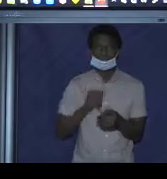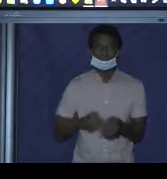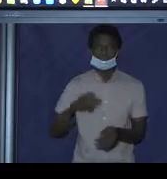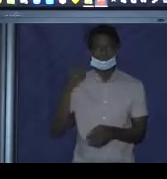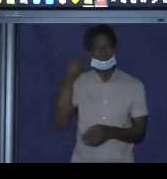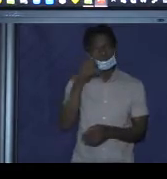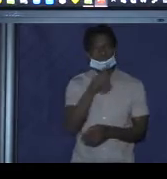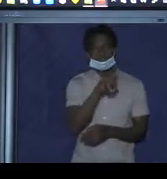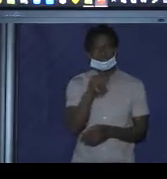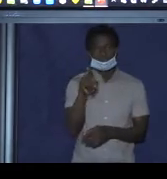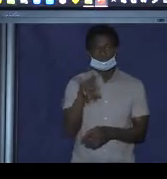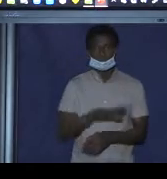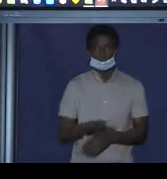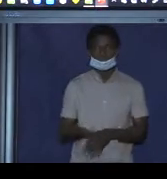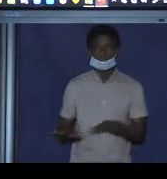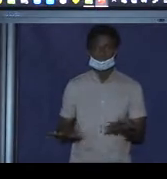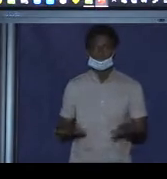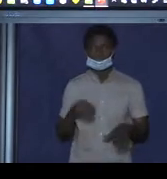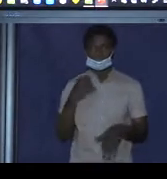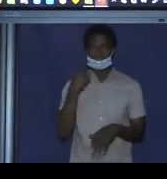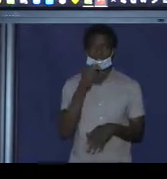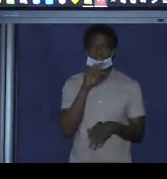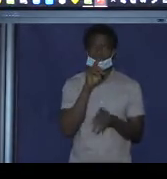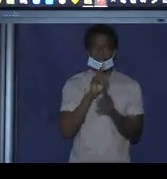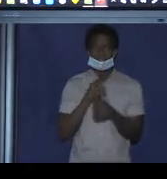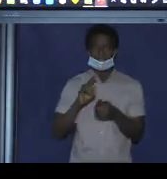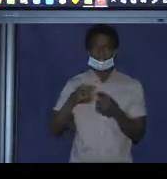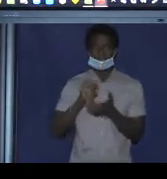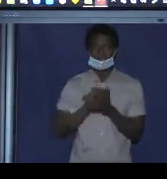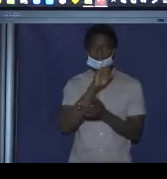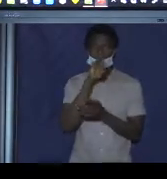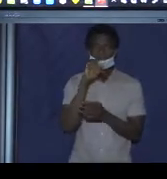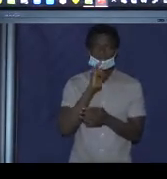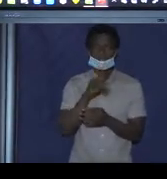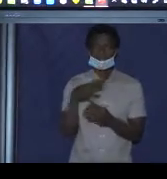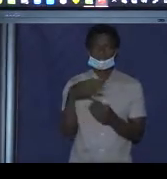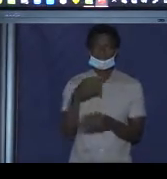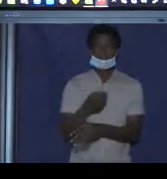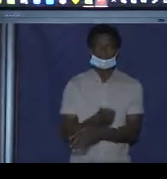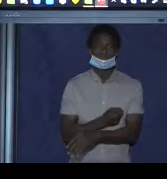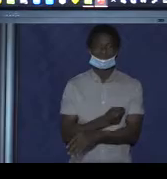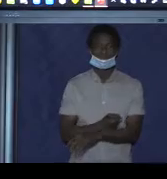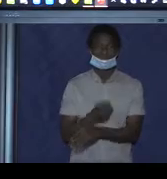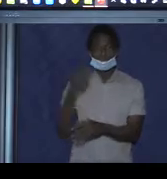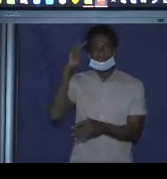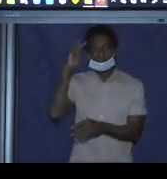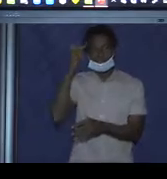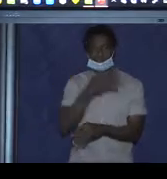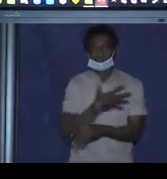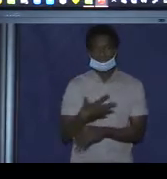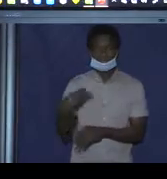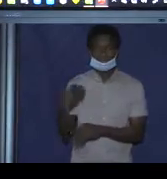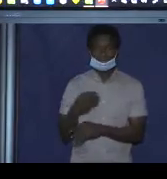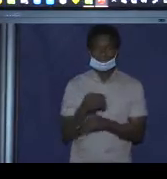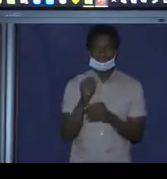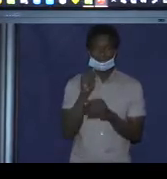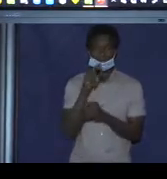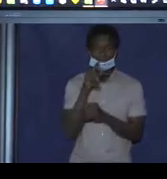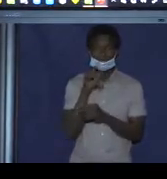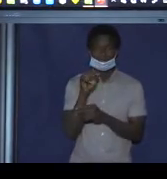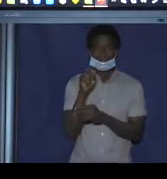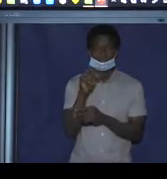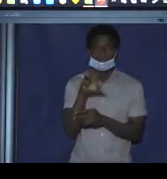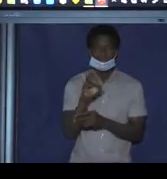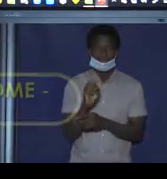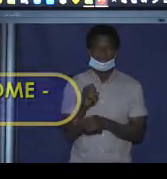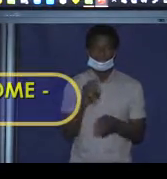am proud of you, children. The answer to that question is subject, purpose, and